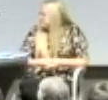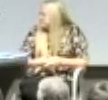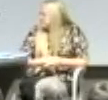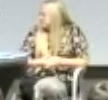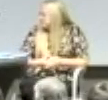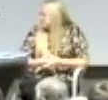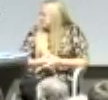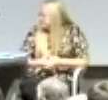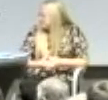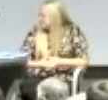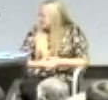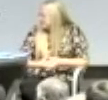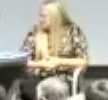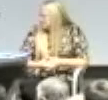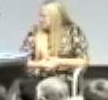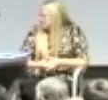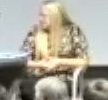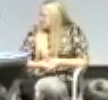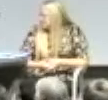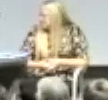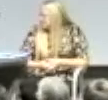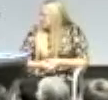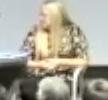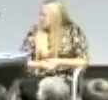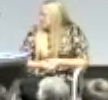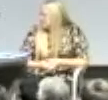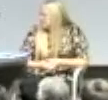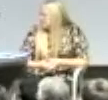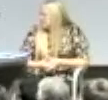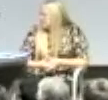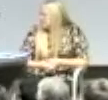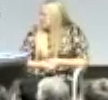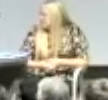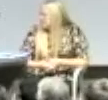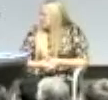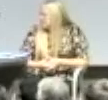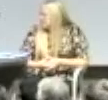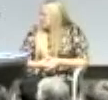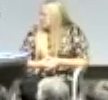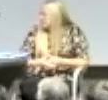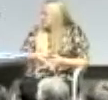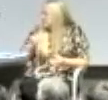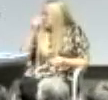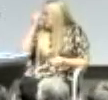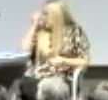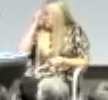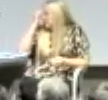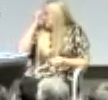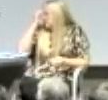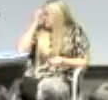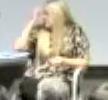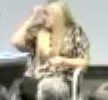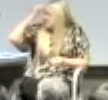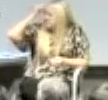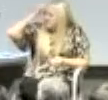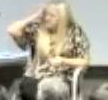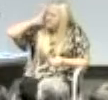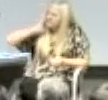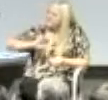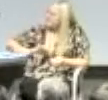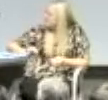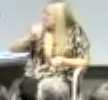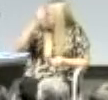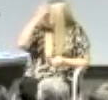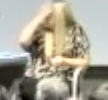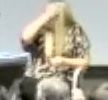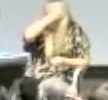individual, as working here at Nevada State College. it's an expectation, actually, that we should have of